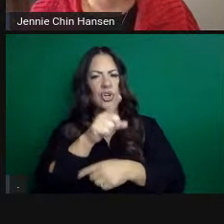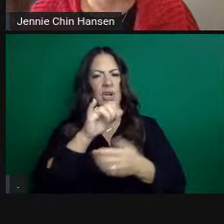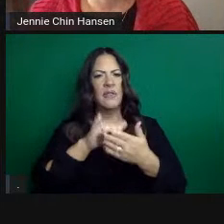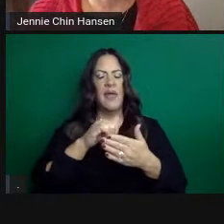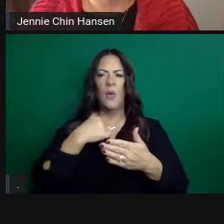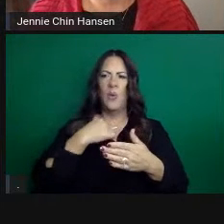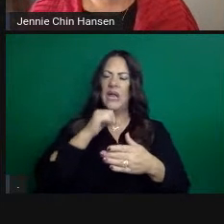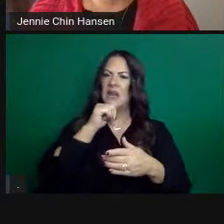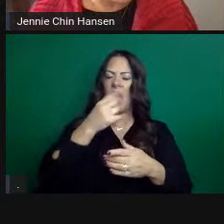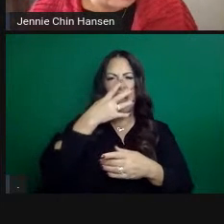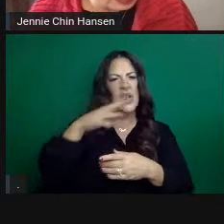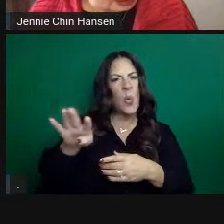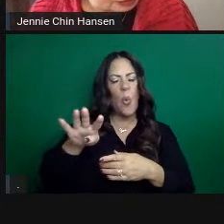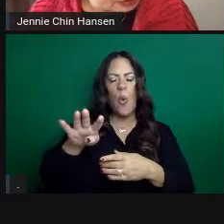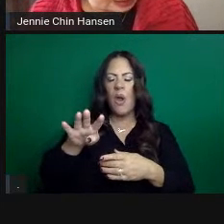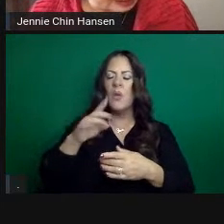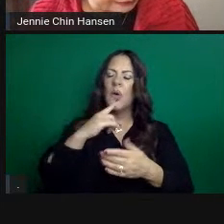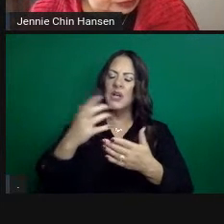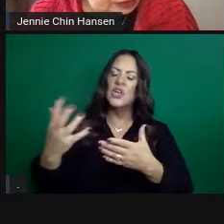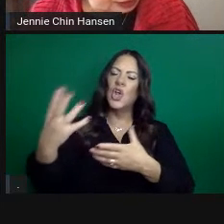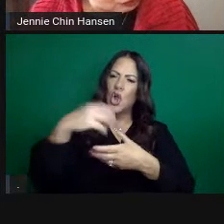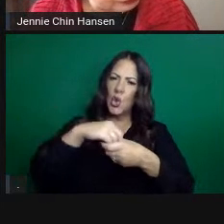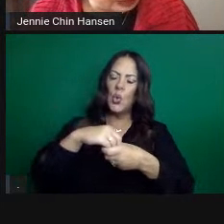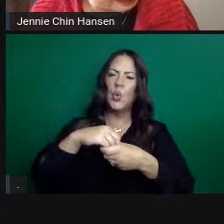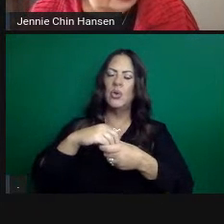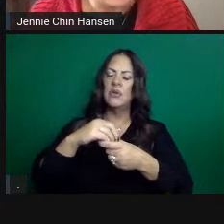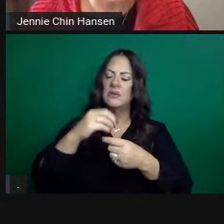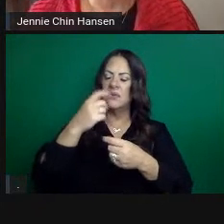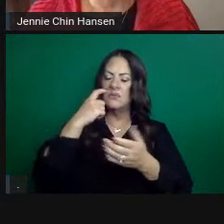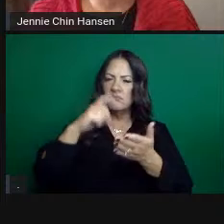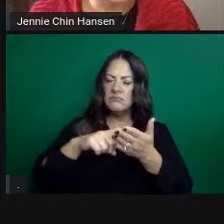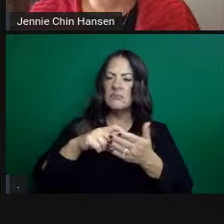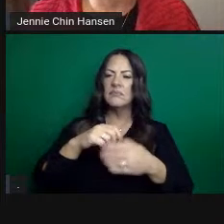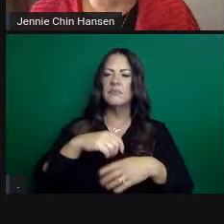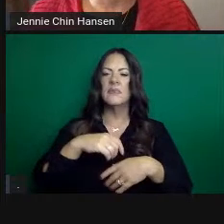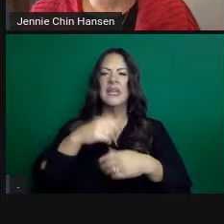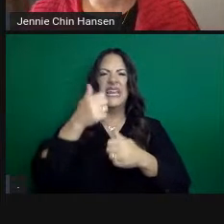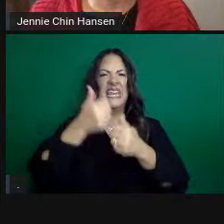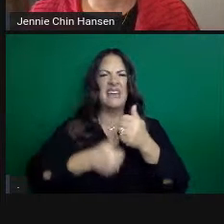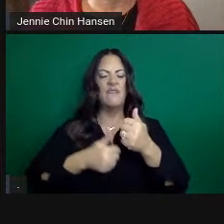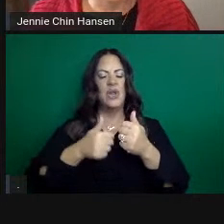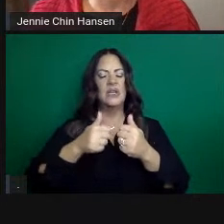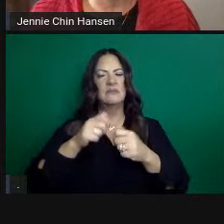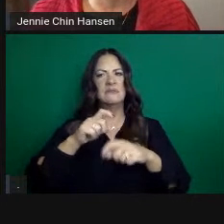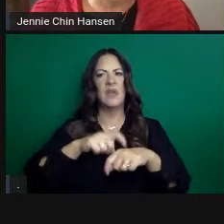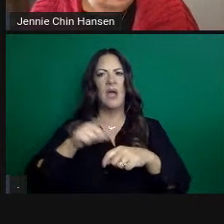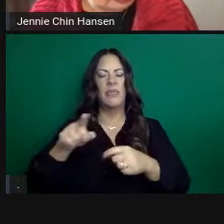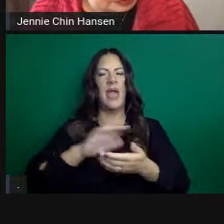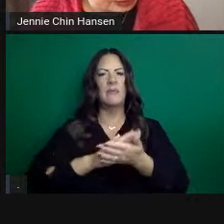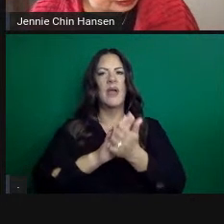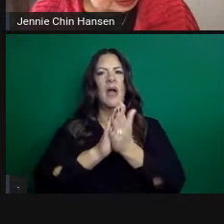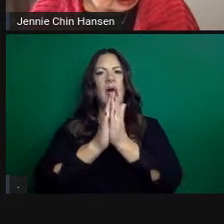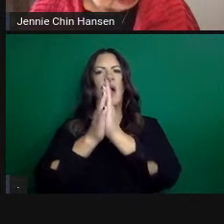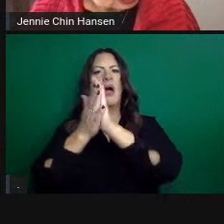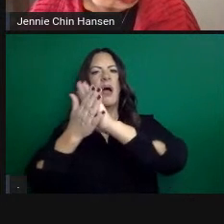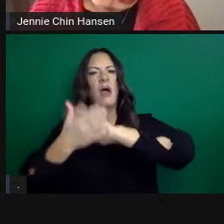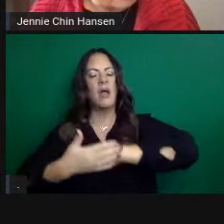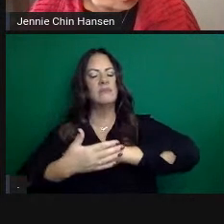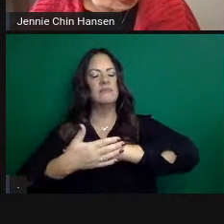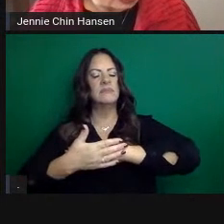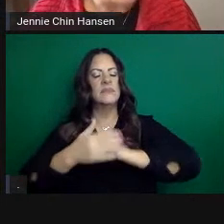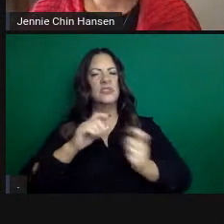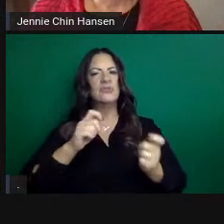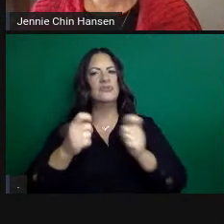ability to learn leadership skills at every stage of life, and the fact that, as Professor Torres-Gill said,